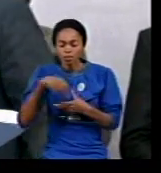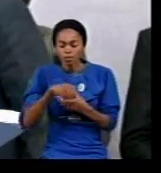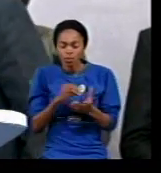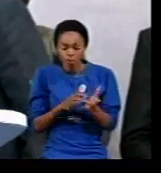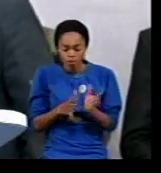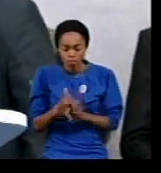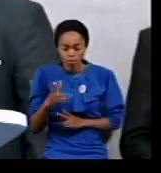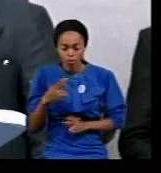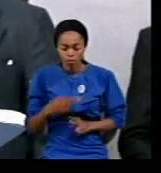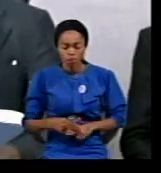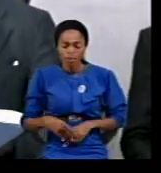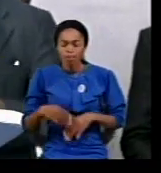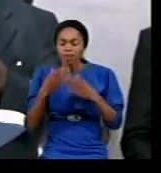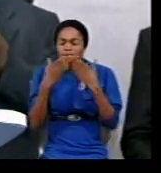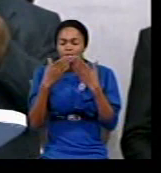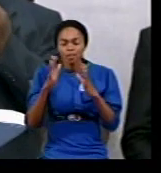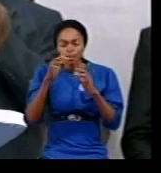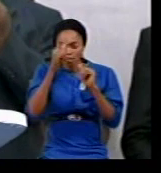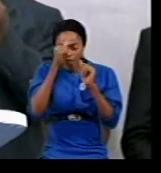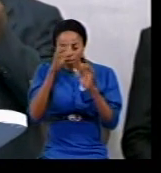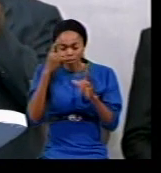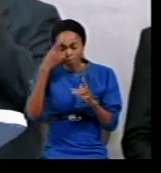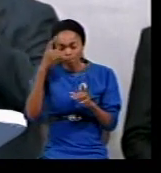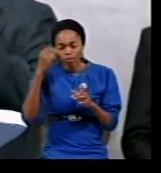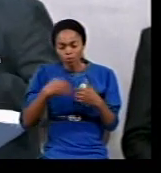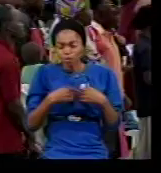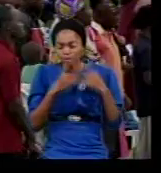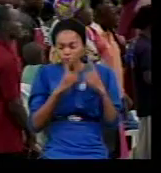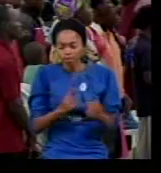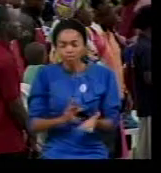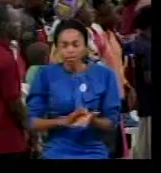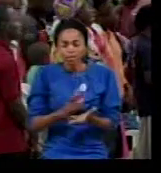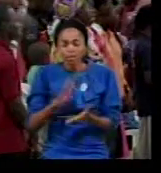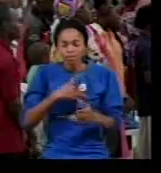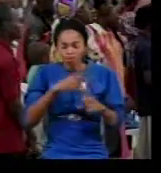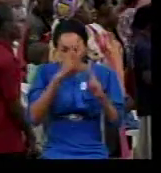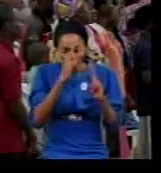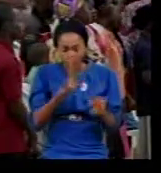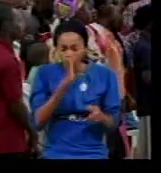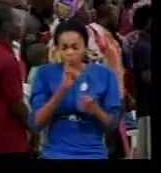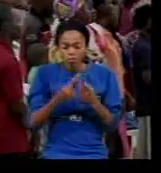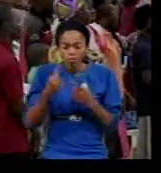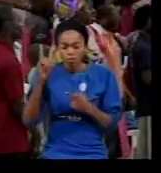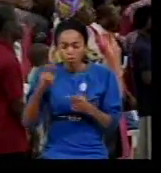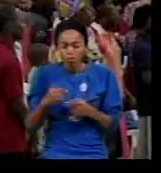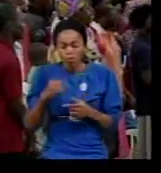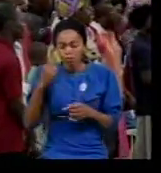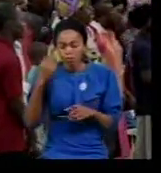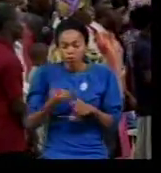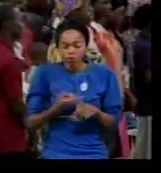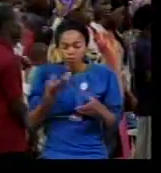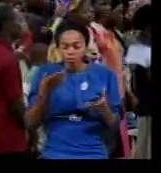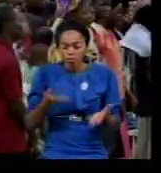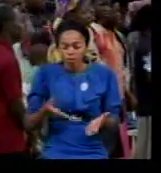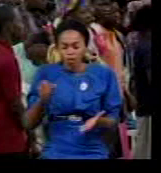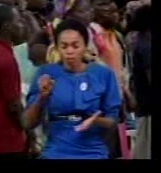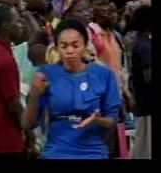In verse 22, at times it has cast him into the fire and into the water to destroy him.